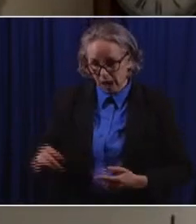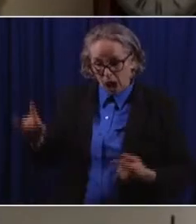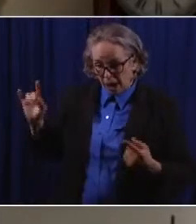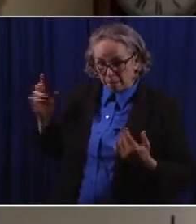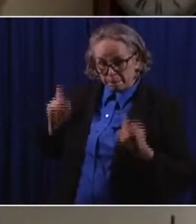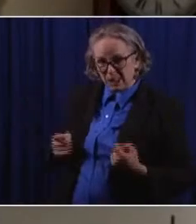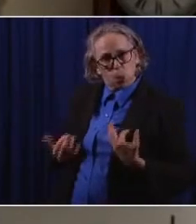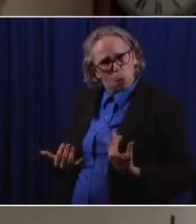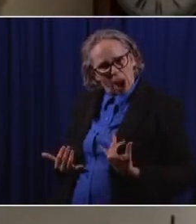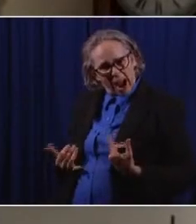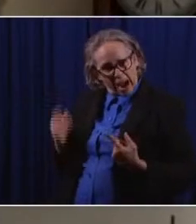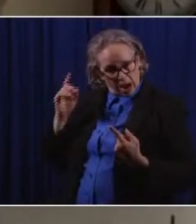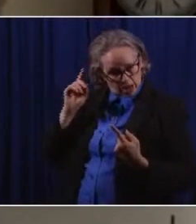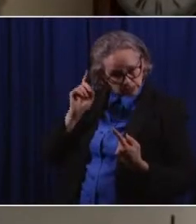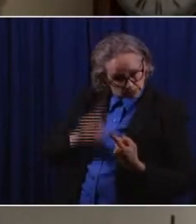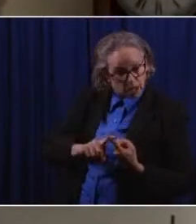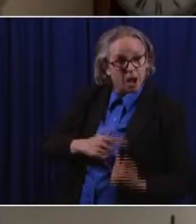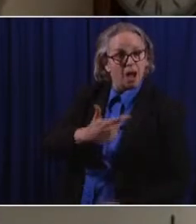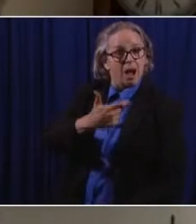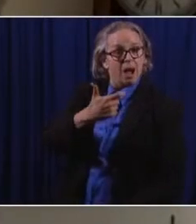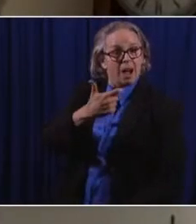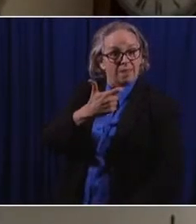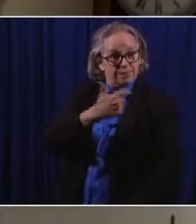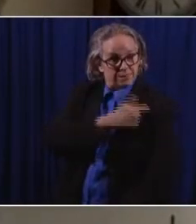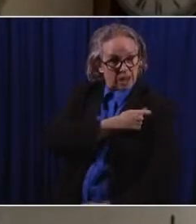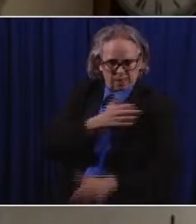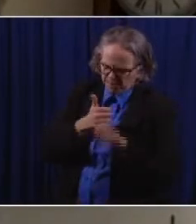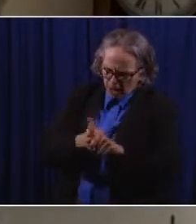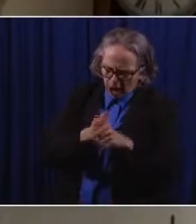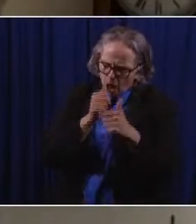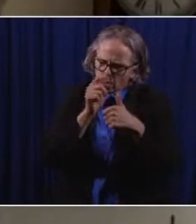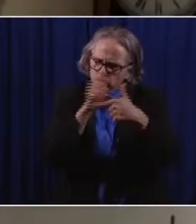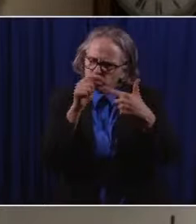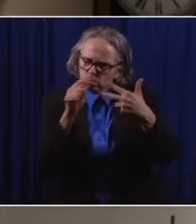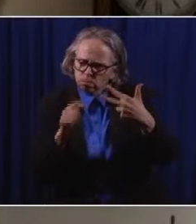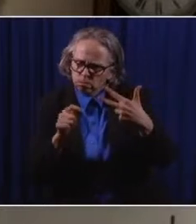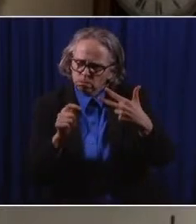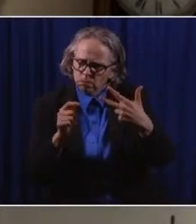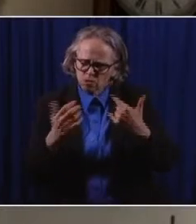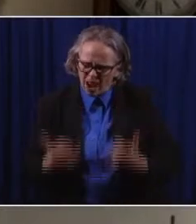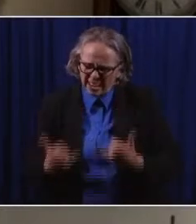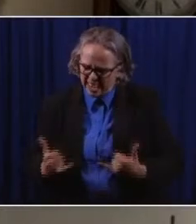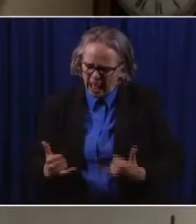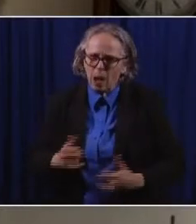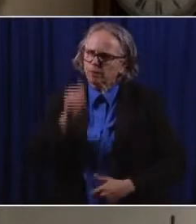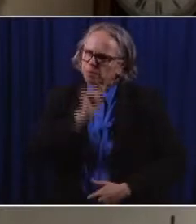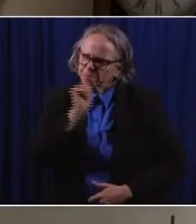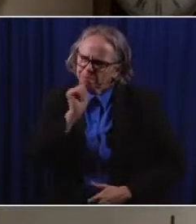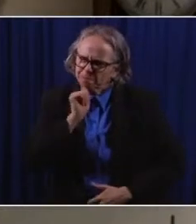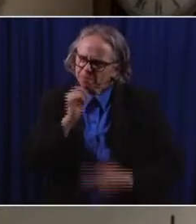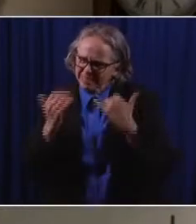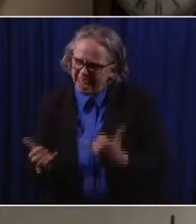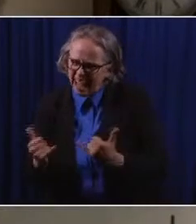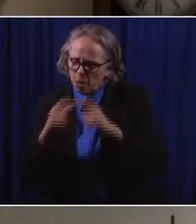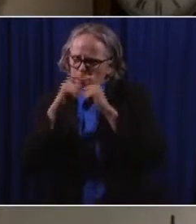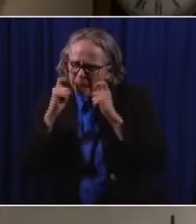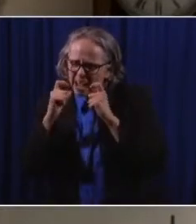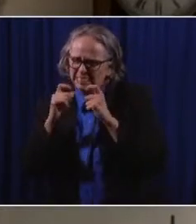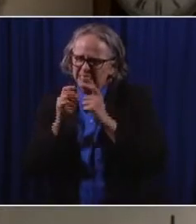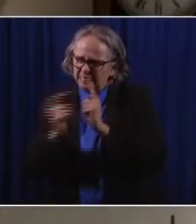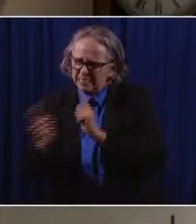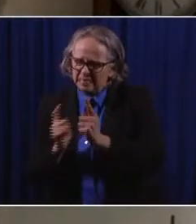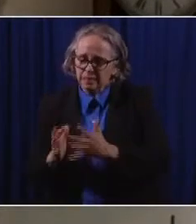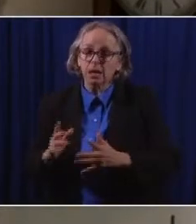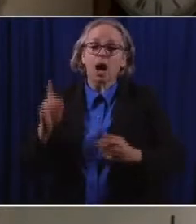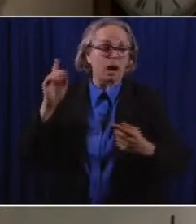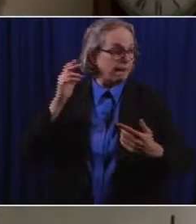and wait. And we wait for the vaccine to hit. And when it gets here and the first people start getting the